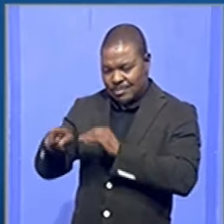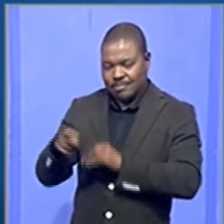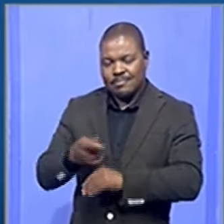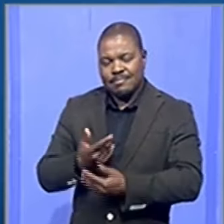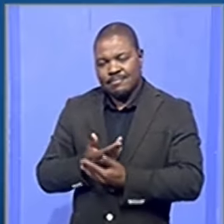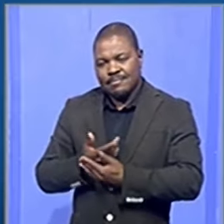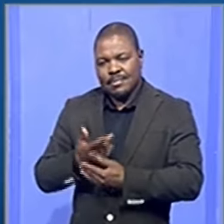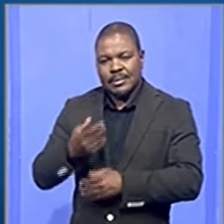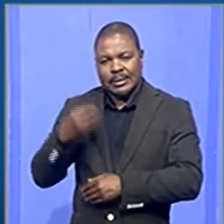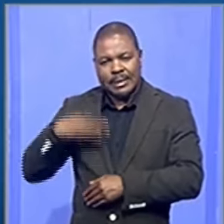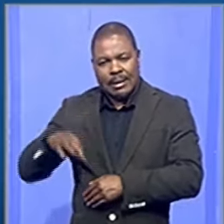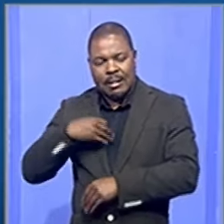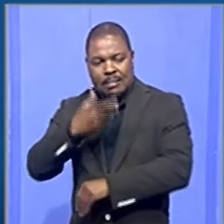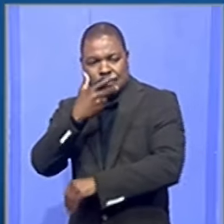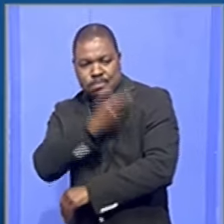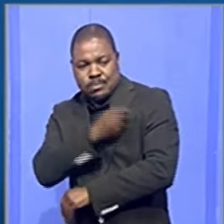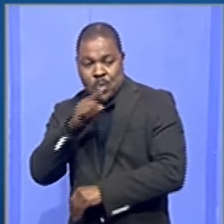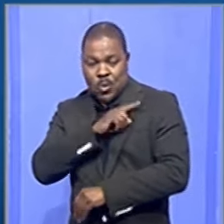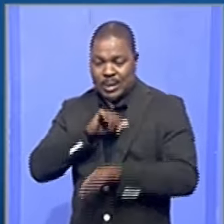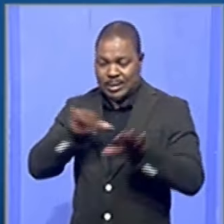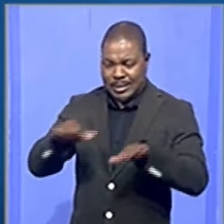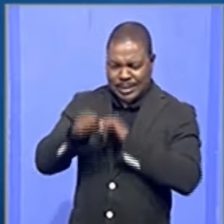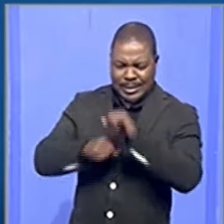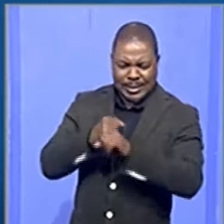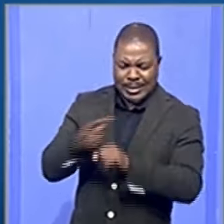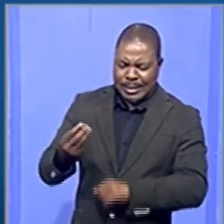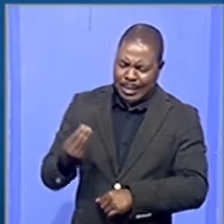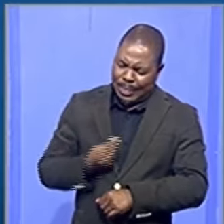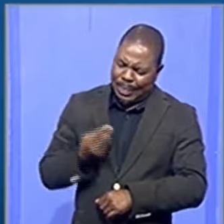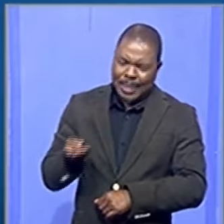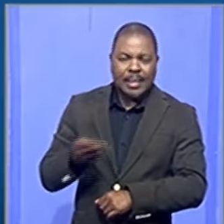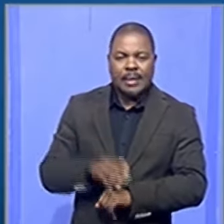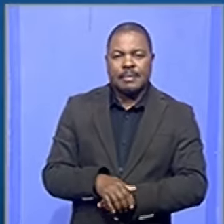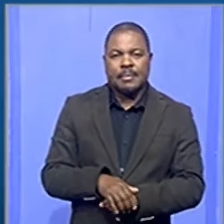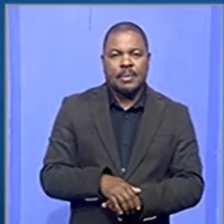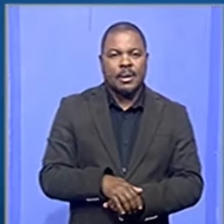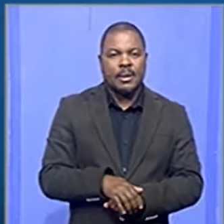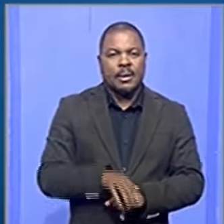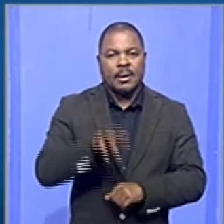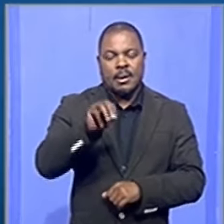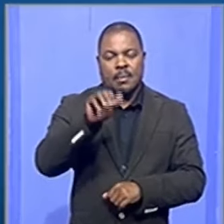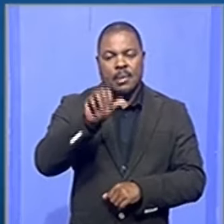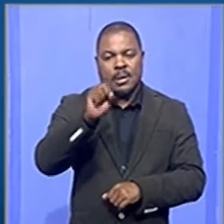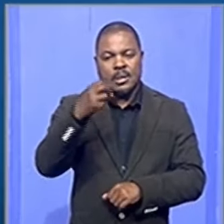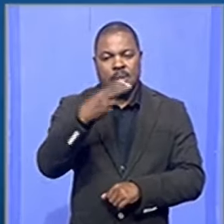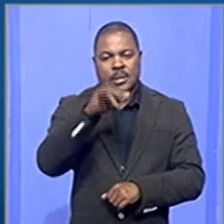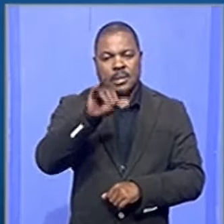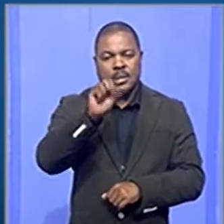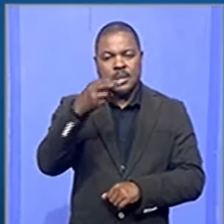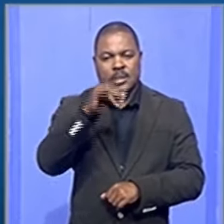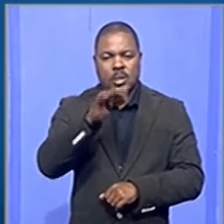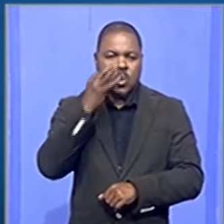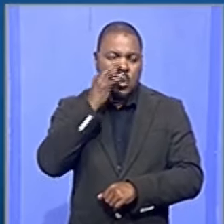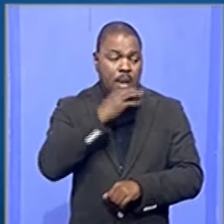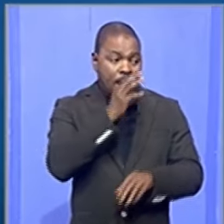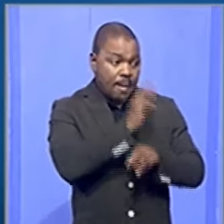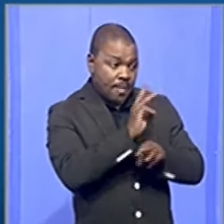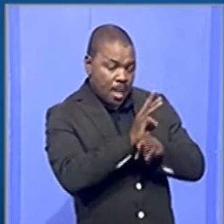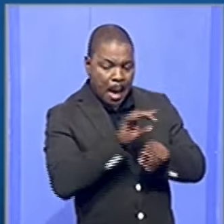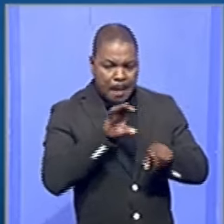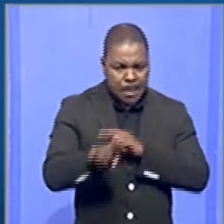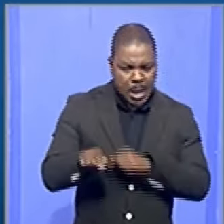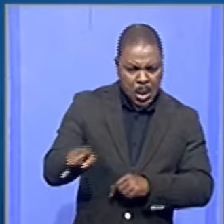pelegi ka ge mengwaga e 16 yona e sa le ya ka tlase. Sophie Mashishi yena o re ge motswadi a bona gore ngwana o